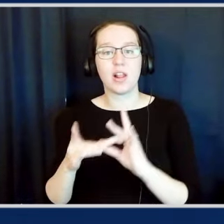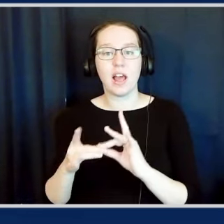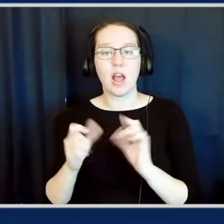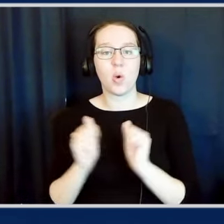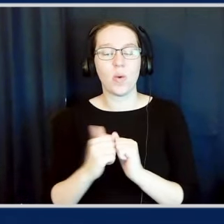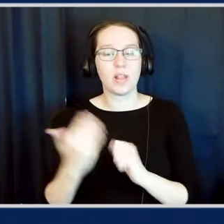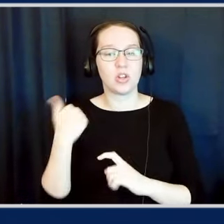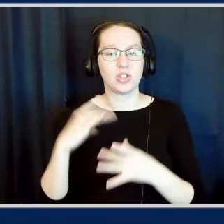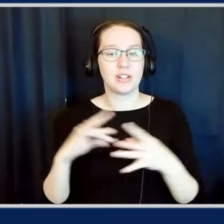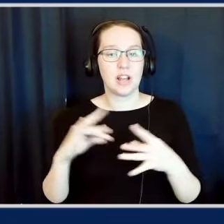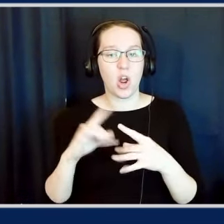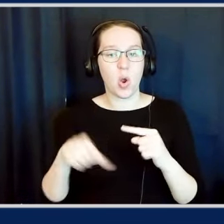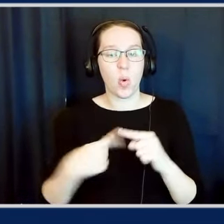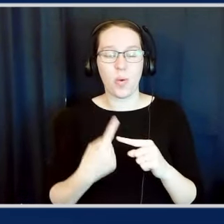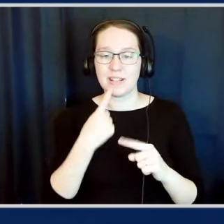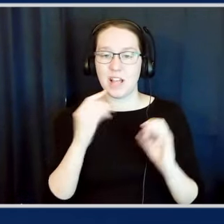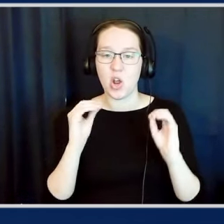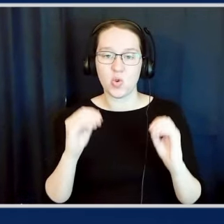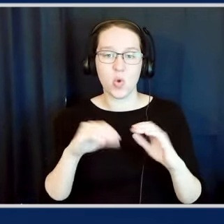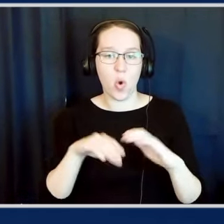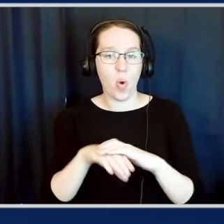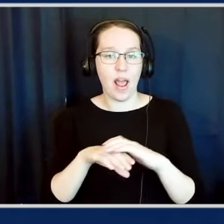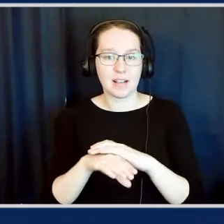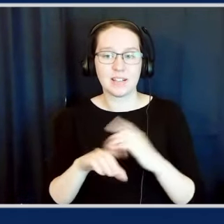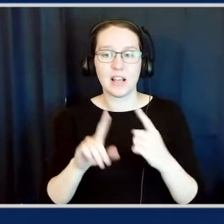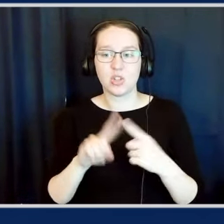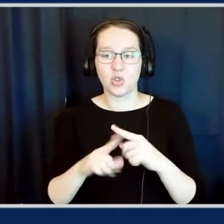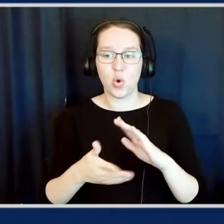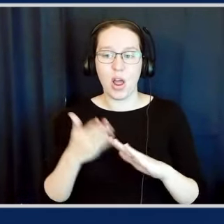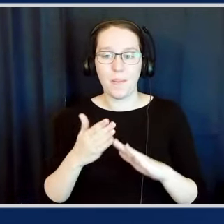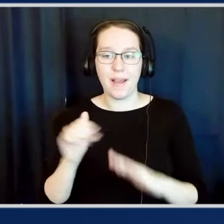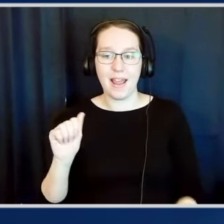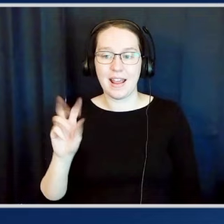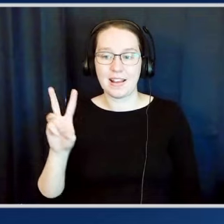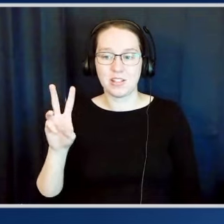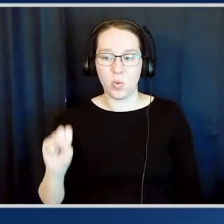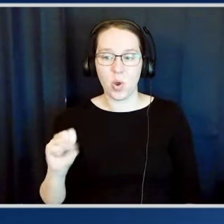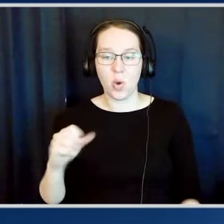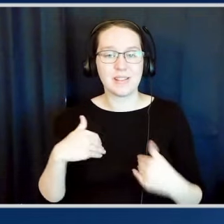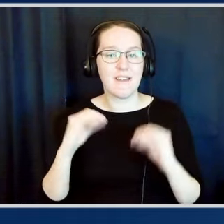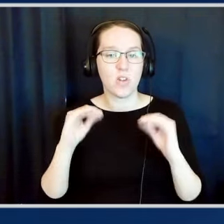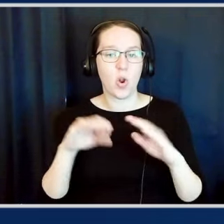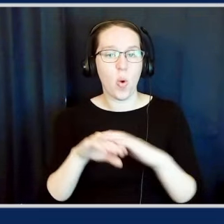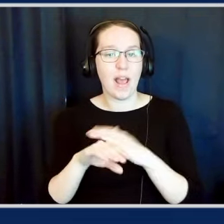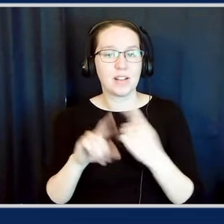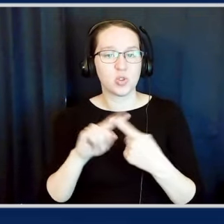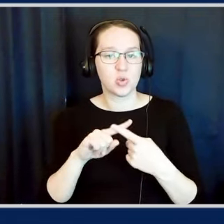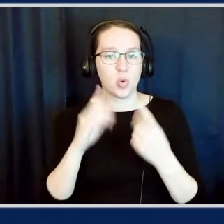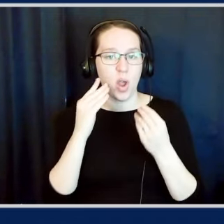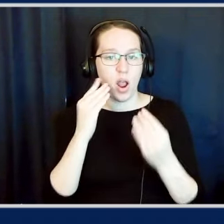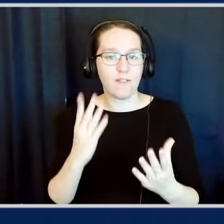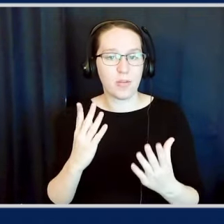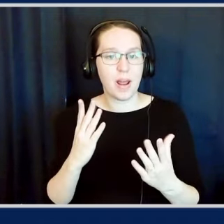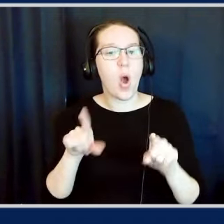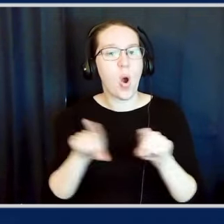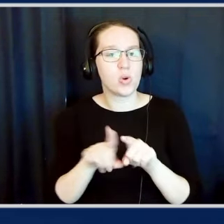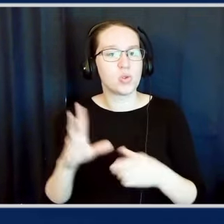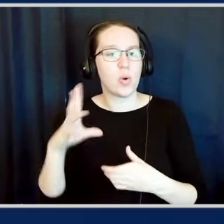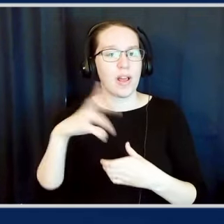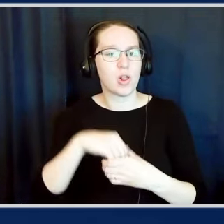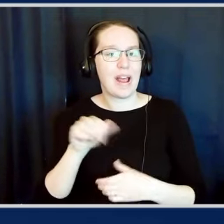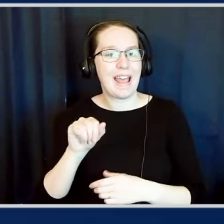when we say that there is no access to, operators at AWS have no access to content, that also includes AI data,